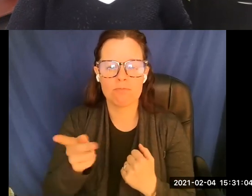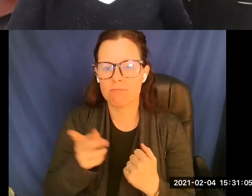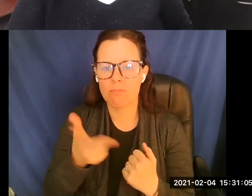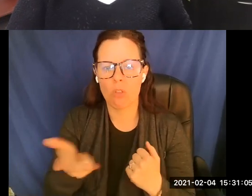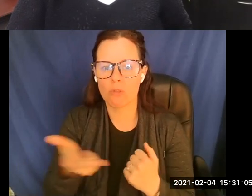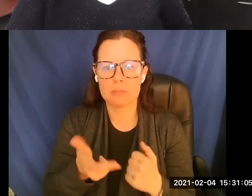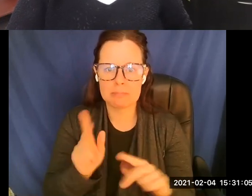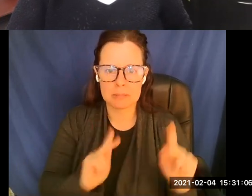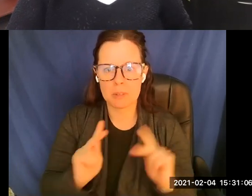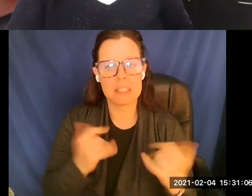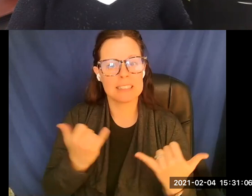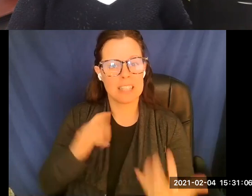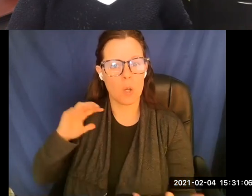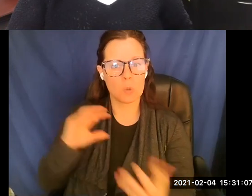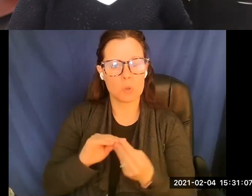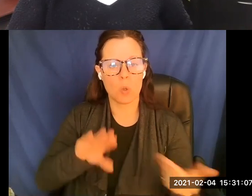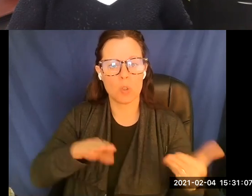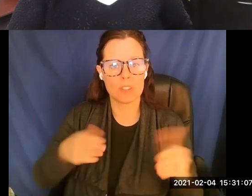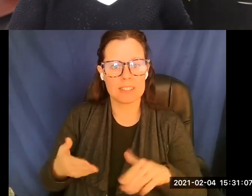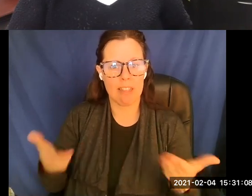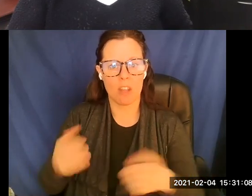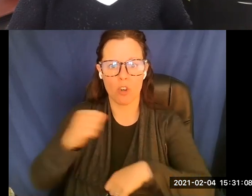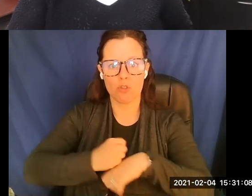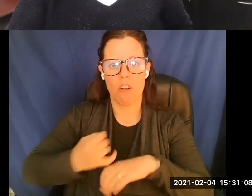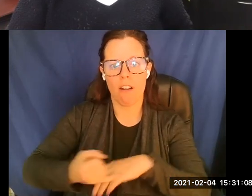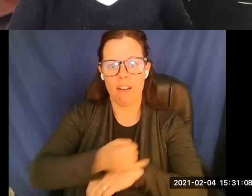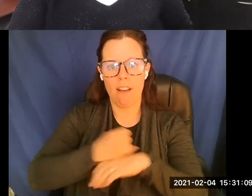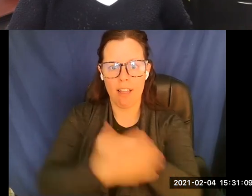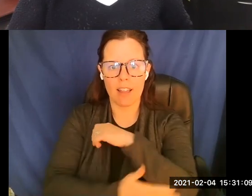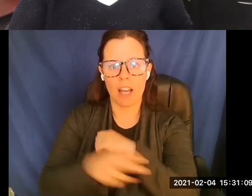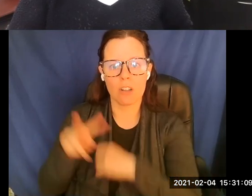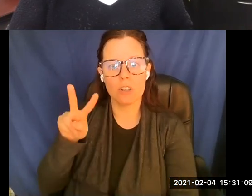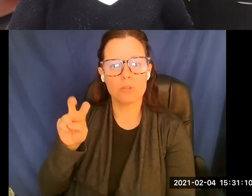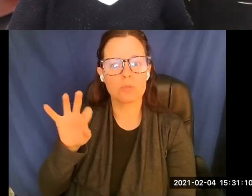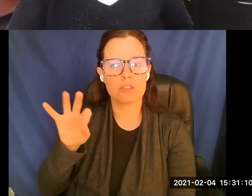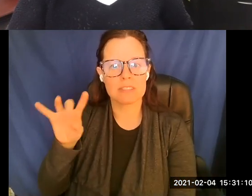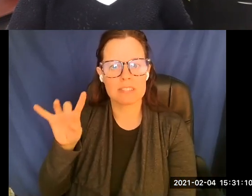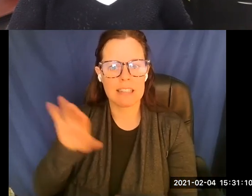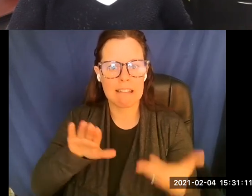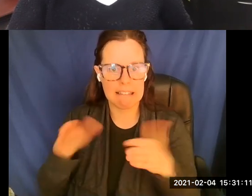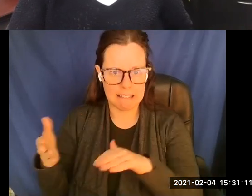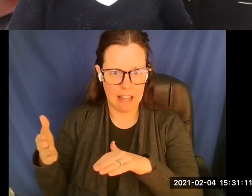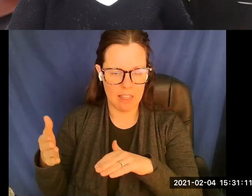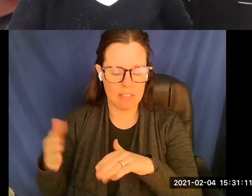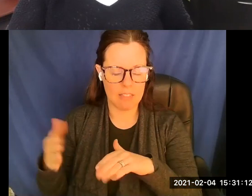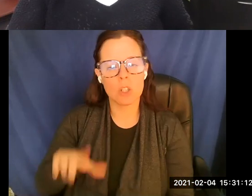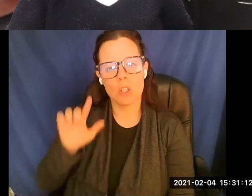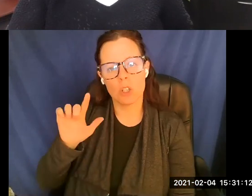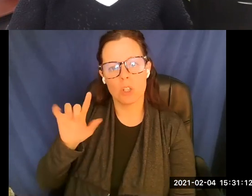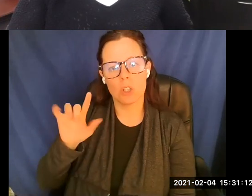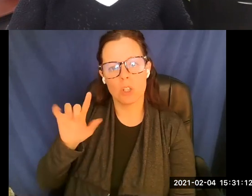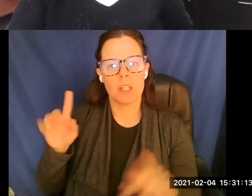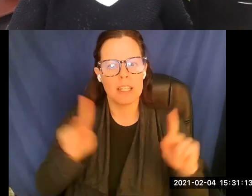also now have a total death in Rock Island County of 298, and 28 people are